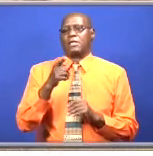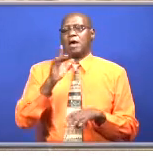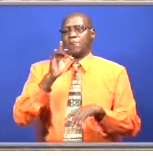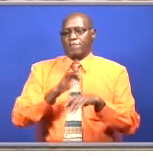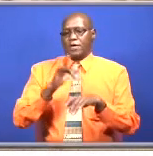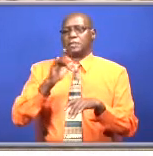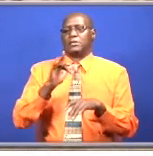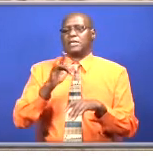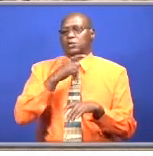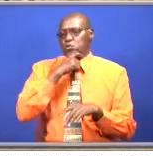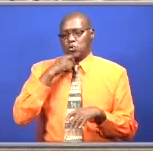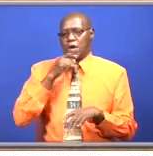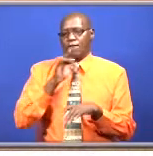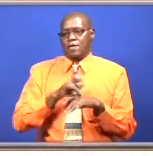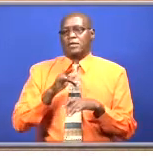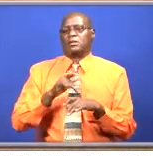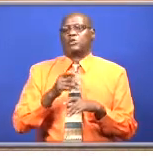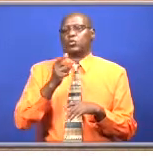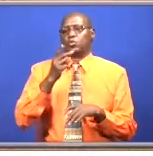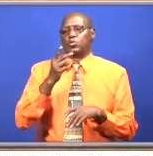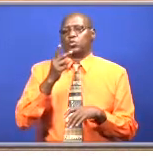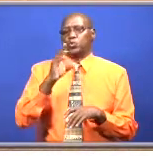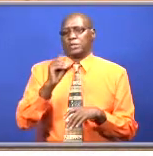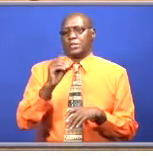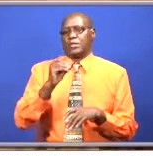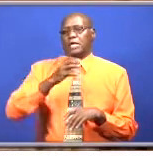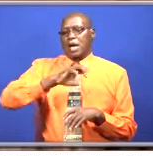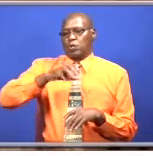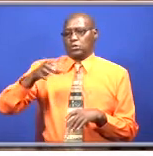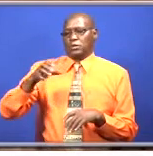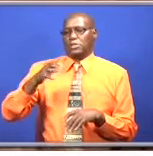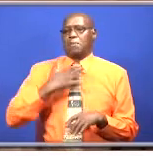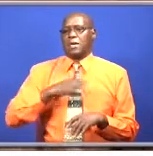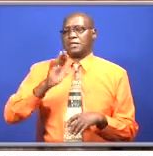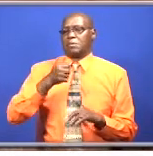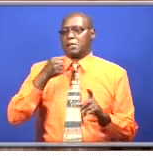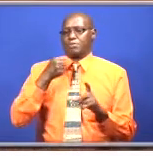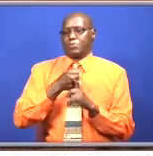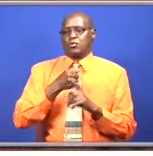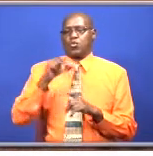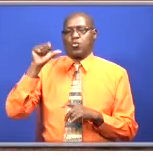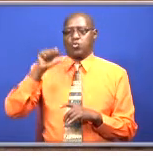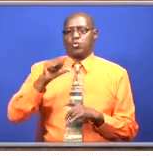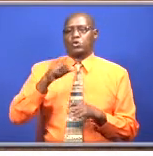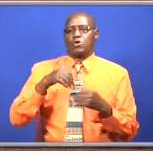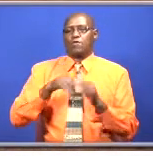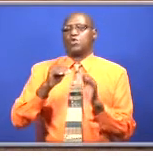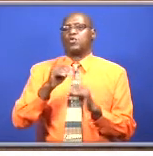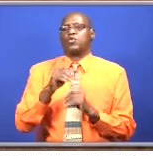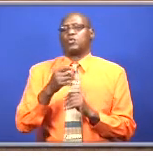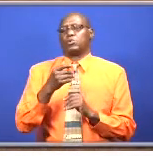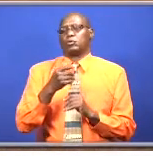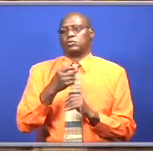in the arid and semi-arid lands, and Marsabit being hit the worst, followed by Turkana and Wajir counties. Meru and